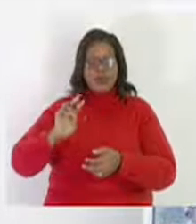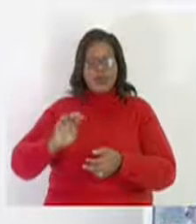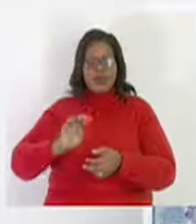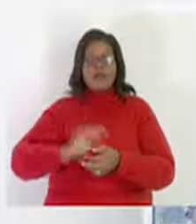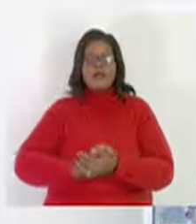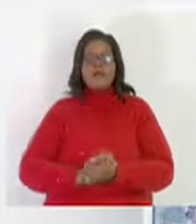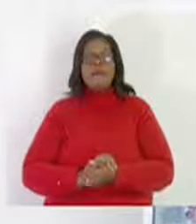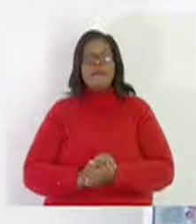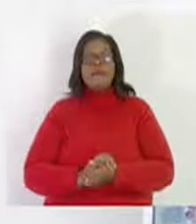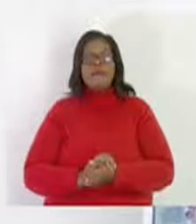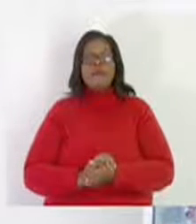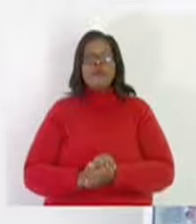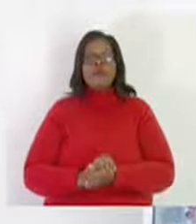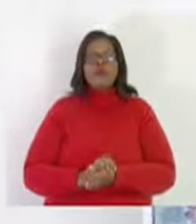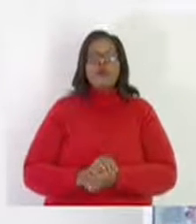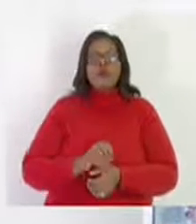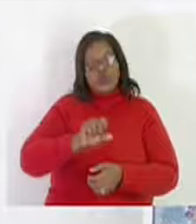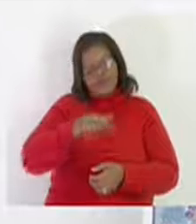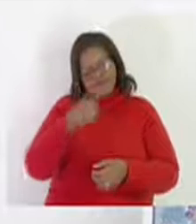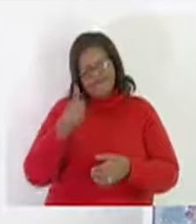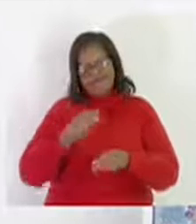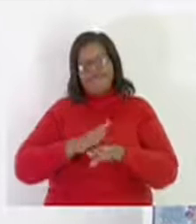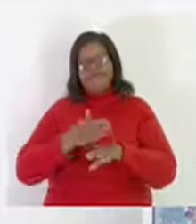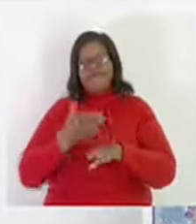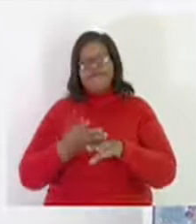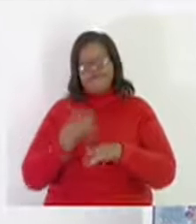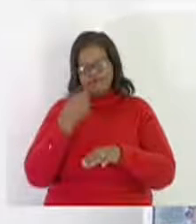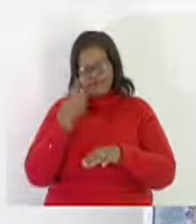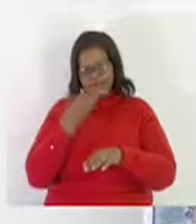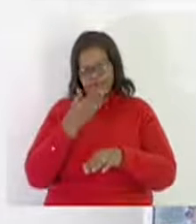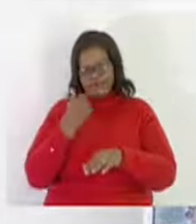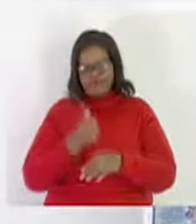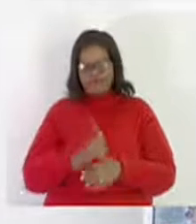For you to understand it much, much better.